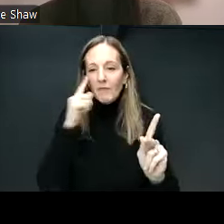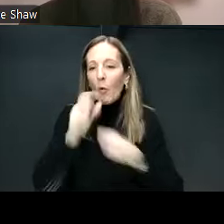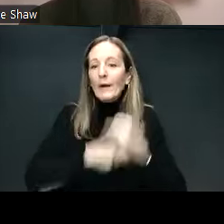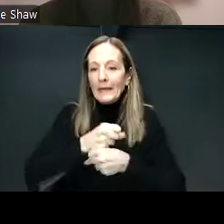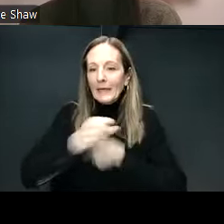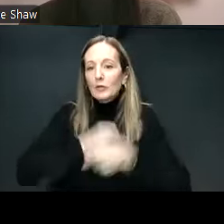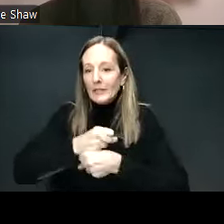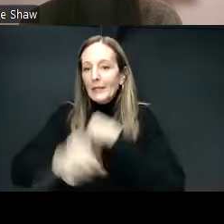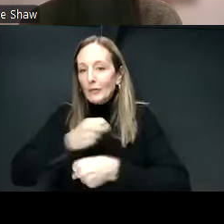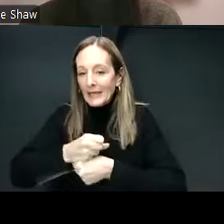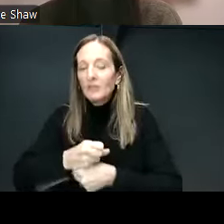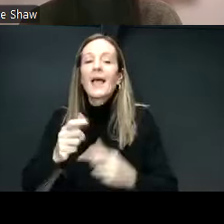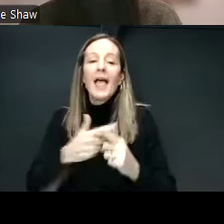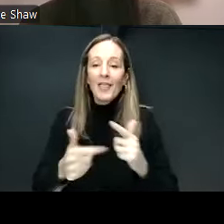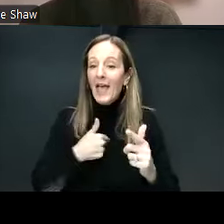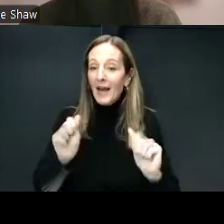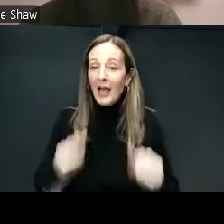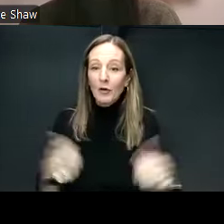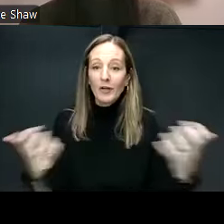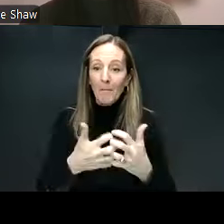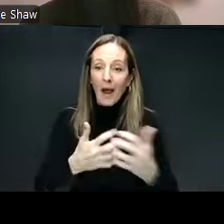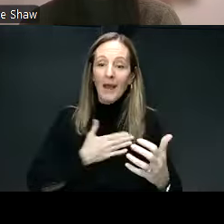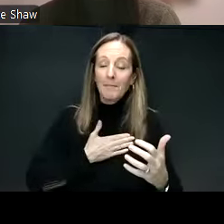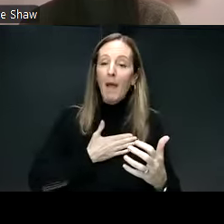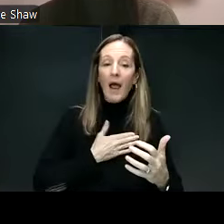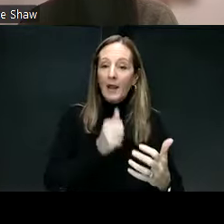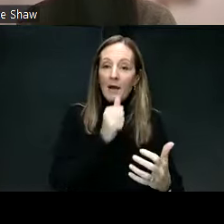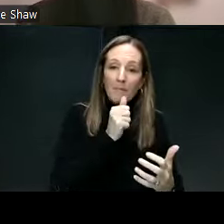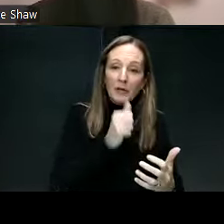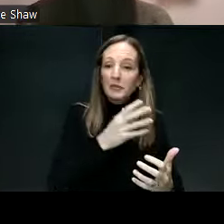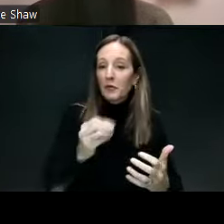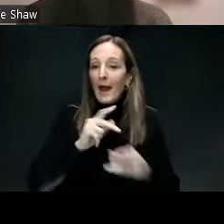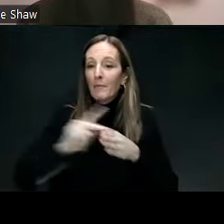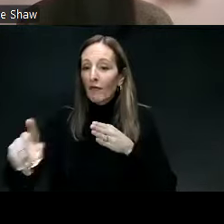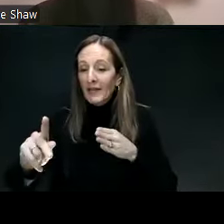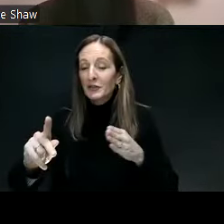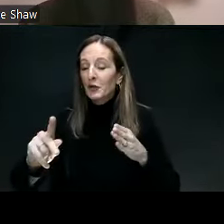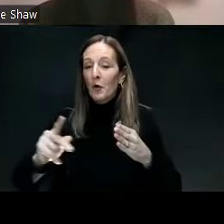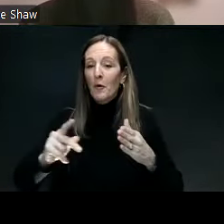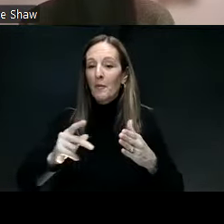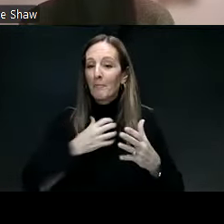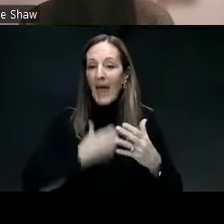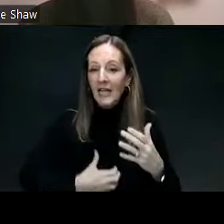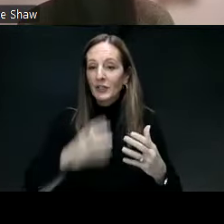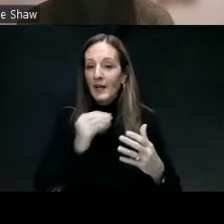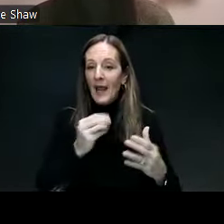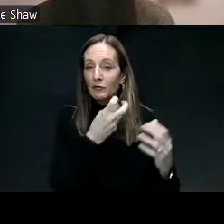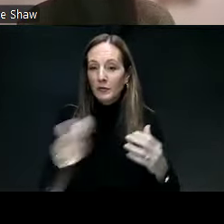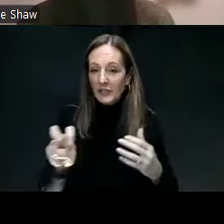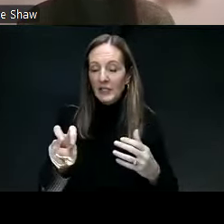amazing opportunity to combine my personal and professional passions and focus on autistic transition age youth. And he's 19